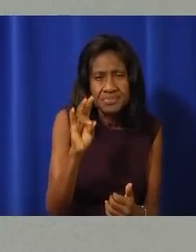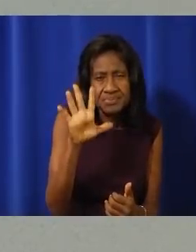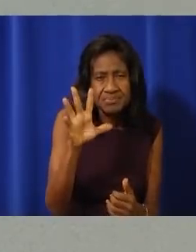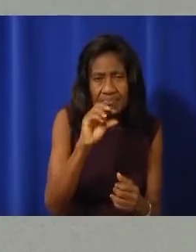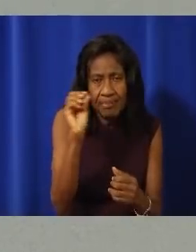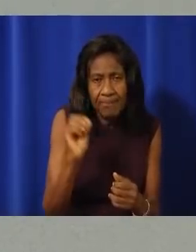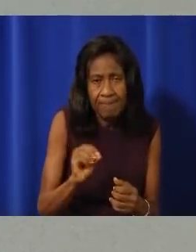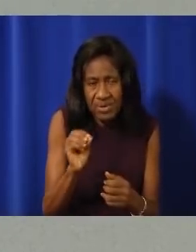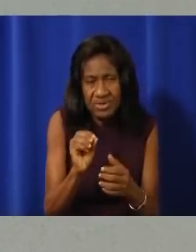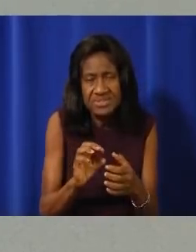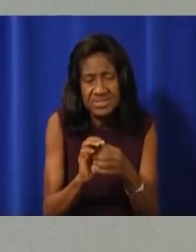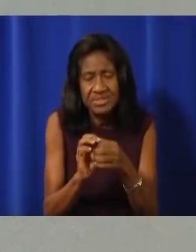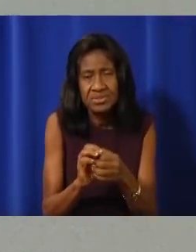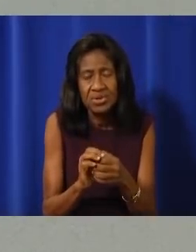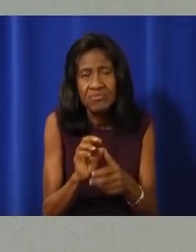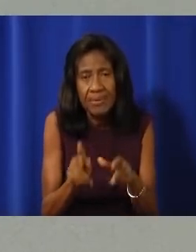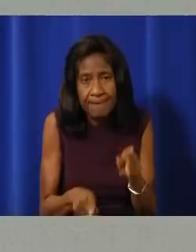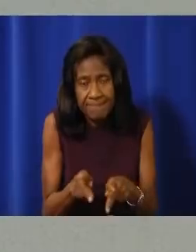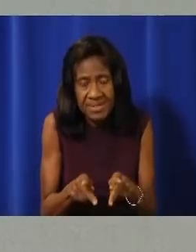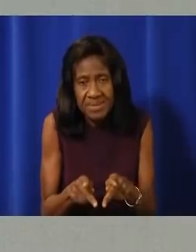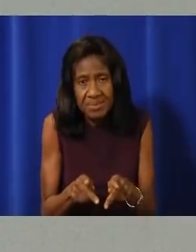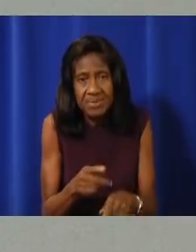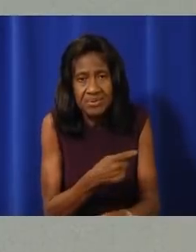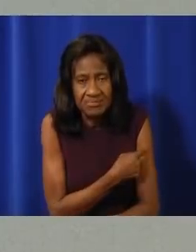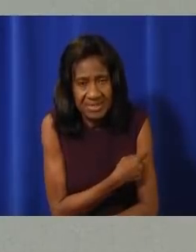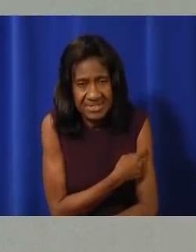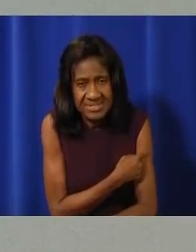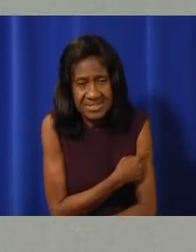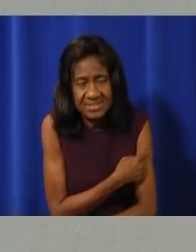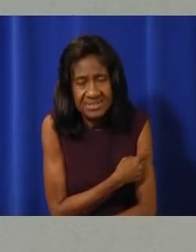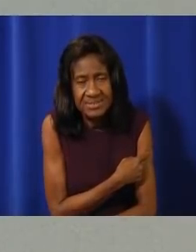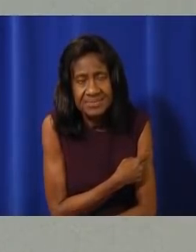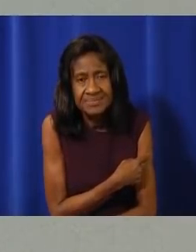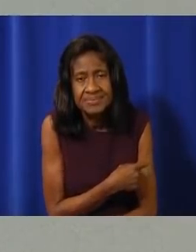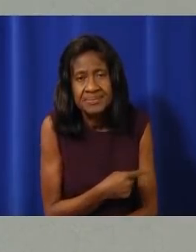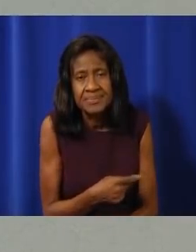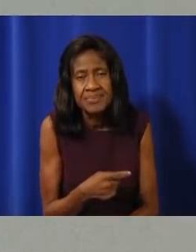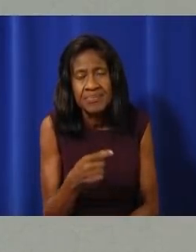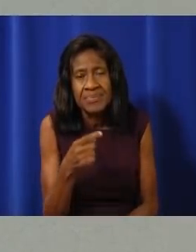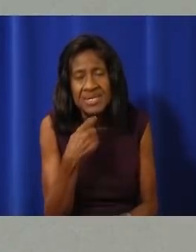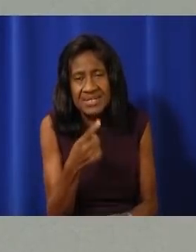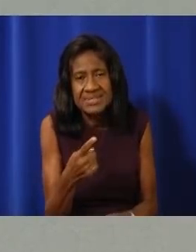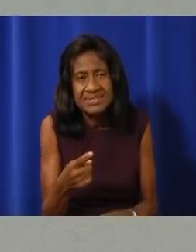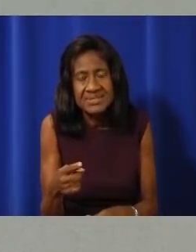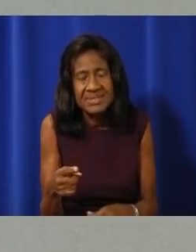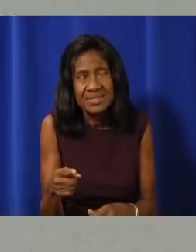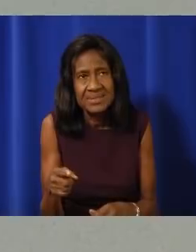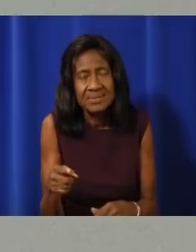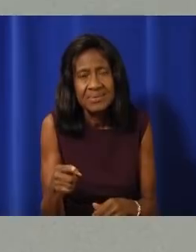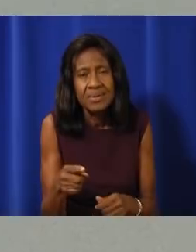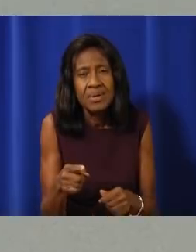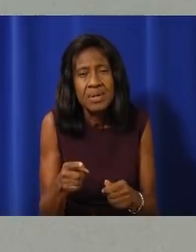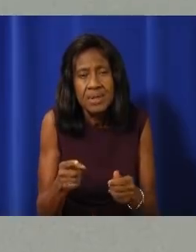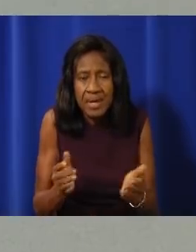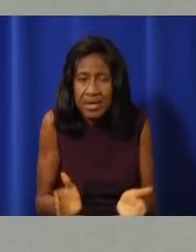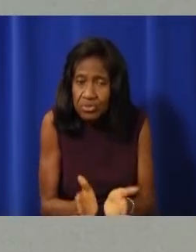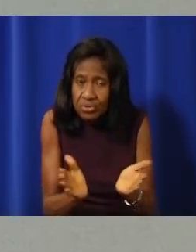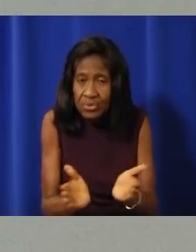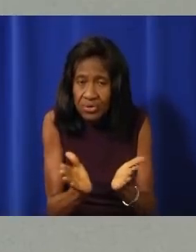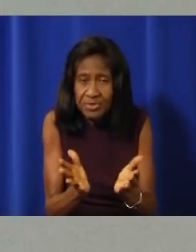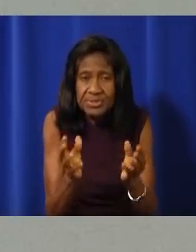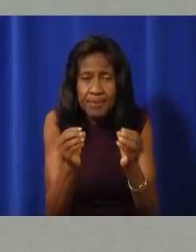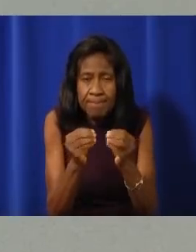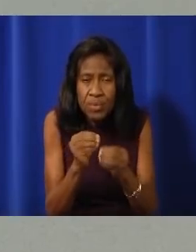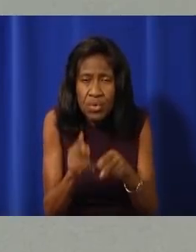81% of the eligible population are fully vaccinated. But like the Premier, I urge more to come forward, particularly our